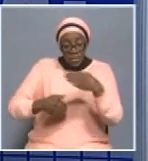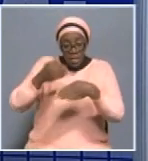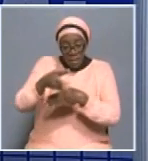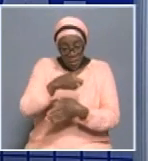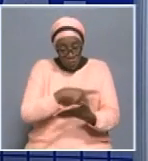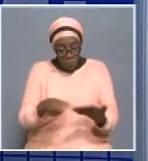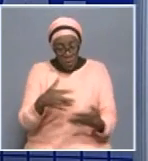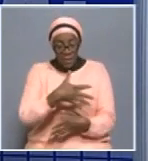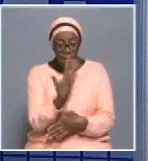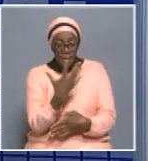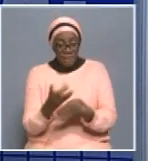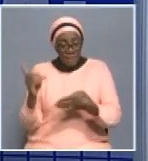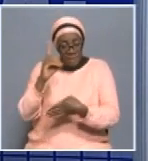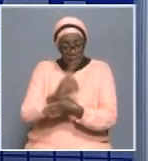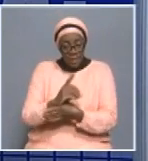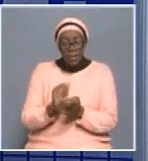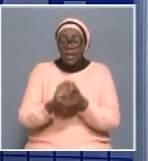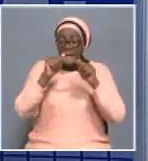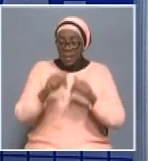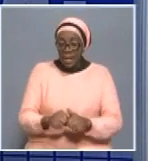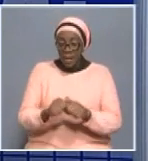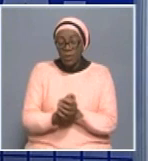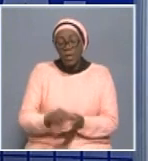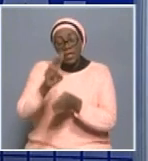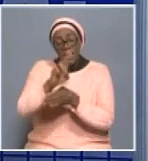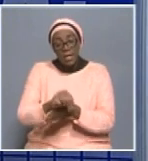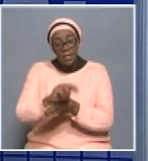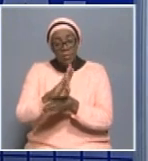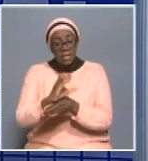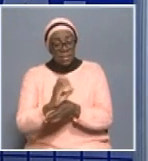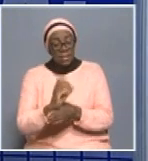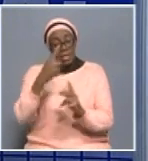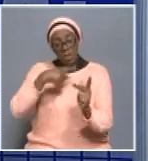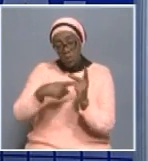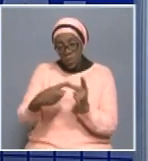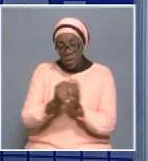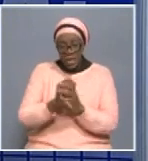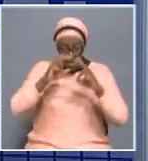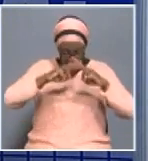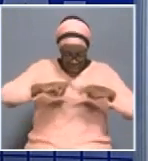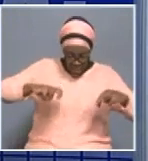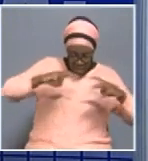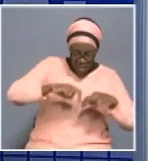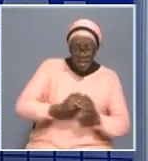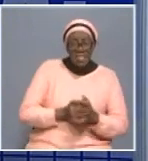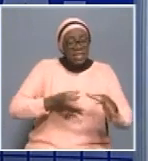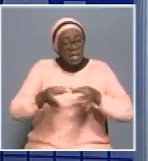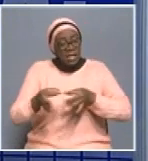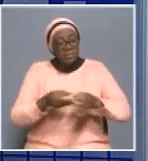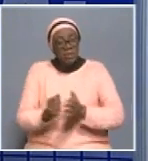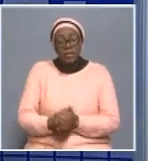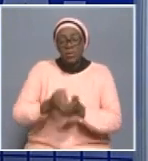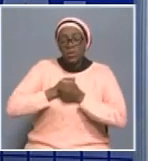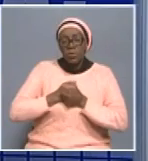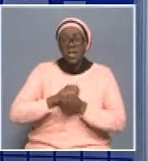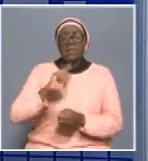now joined via Skype by legal analyst Yarukeekuro Ndorokaze. A very good evening, Ndorokaze. Thank you